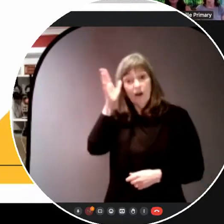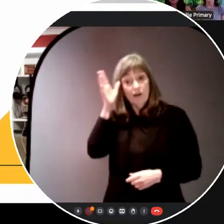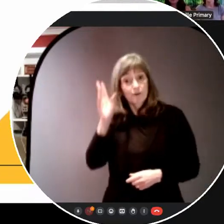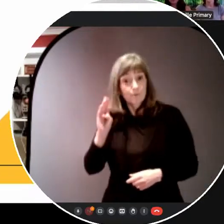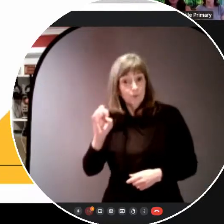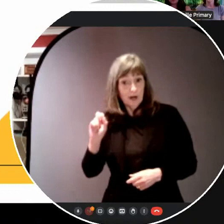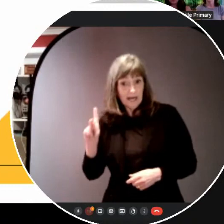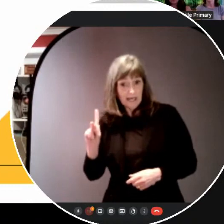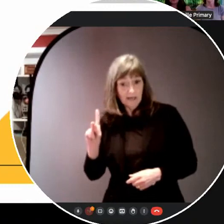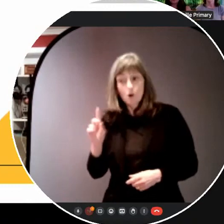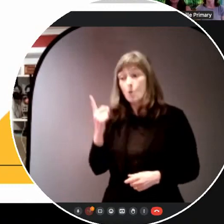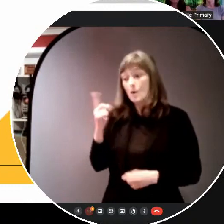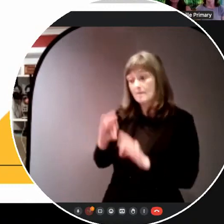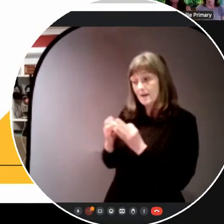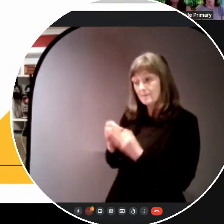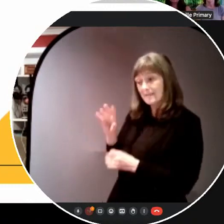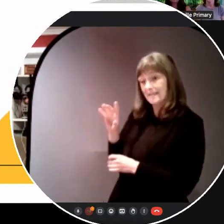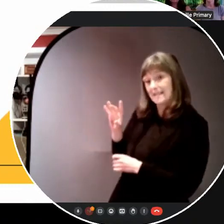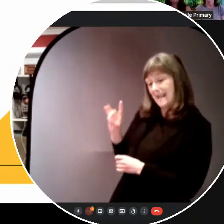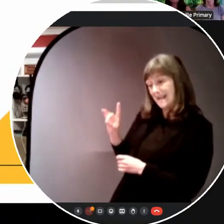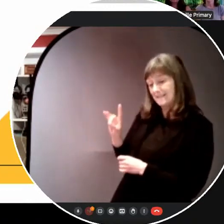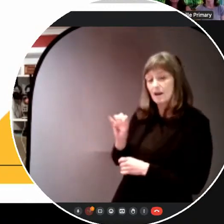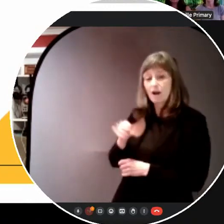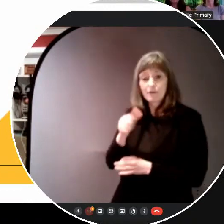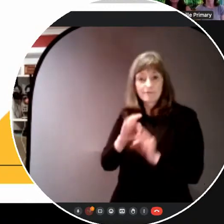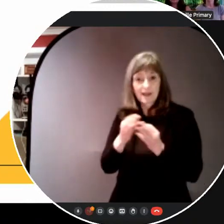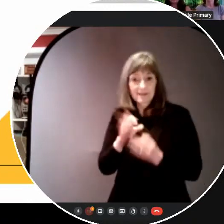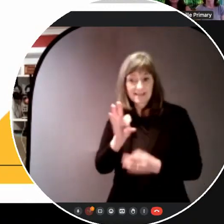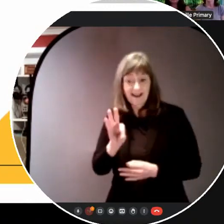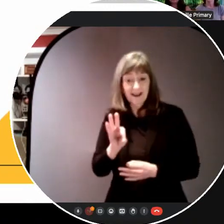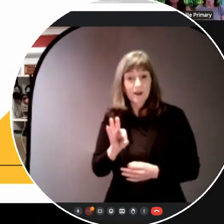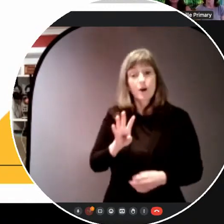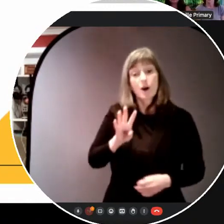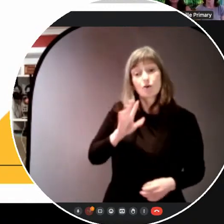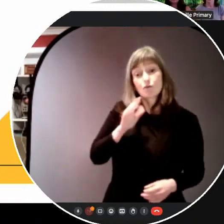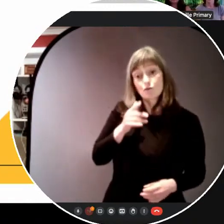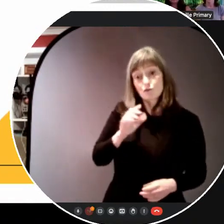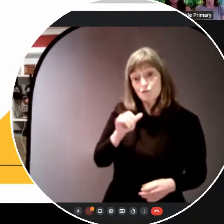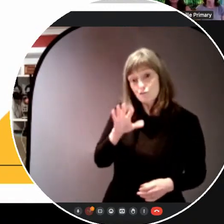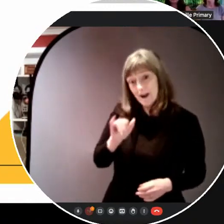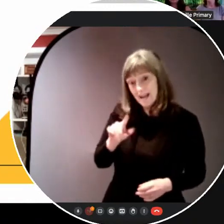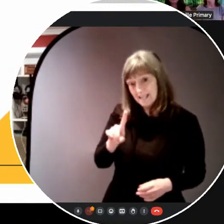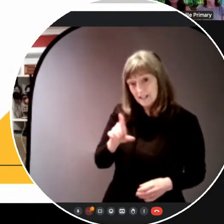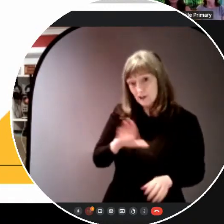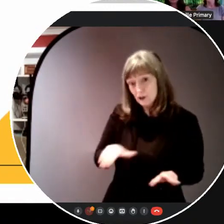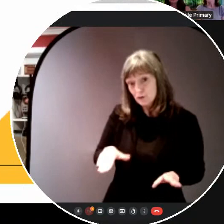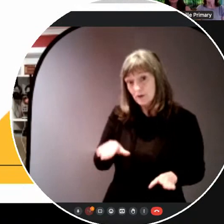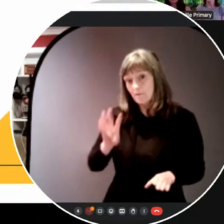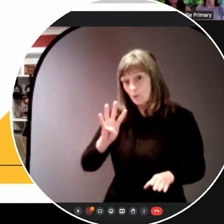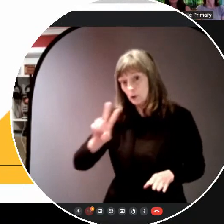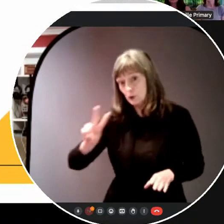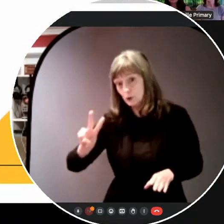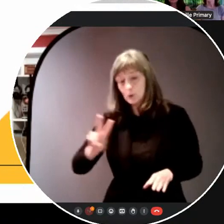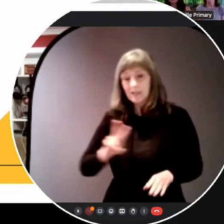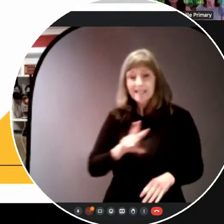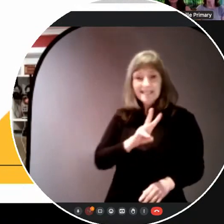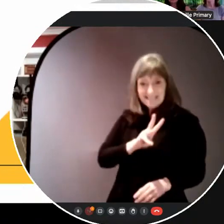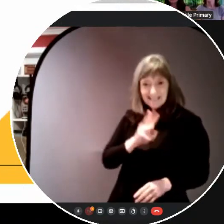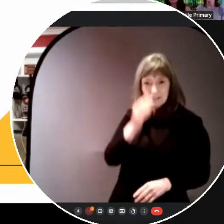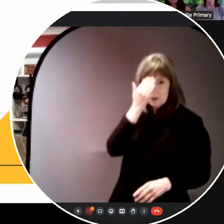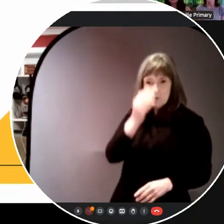other 8 children. There are 42 grandchildren. 6 of us know French. So you can really see the success of